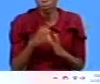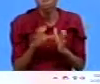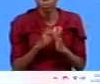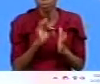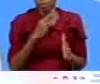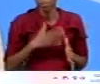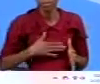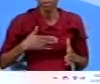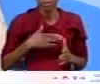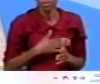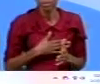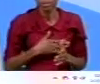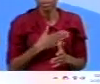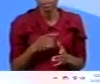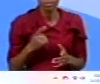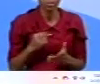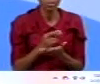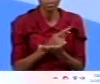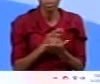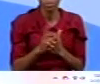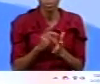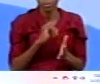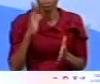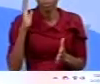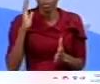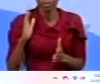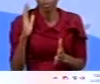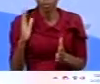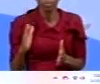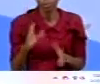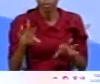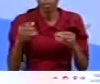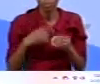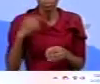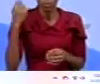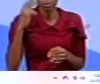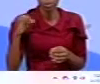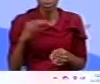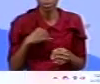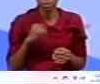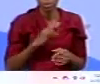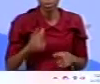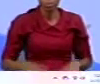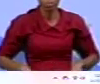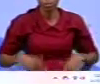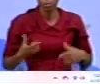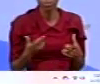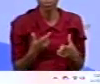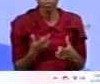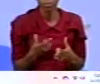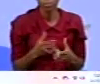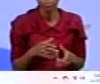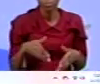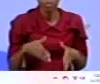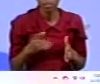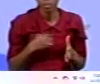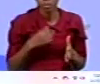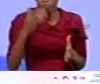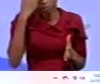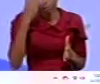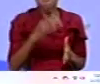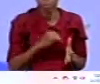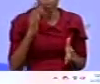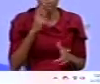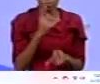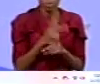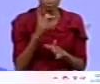I cried my whole heart, hear me, O Lord, I will keep thy statutes. I cry unto thee, save me, and I shall keep thy testimony. I prevented the